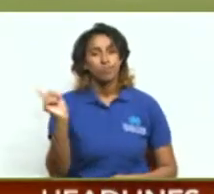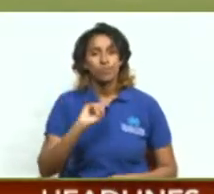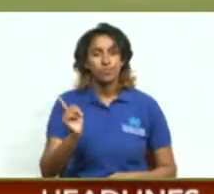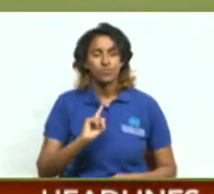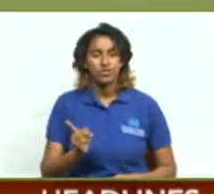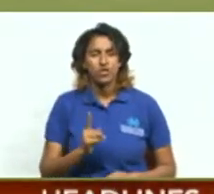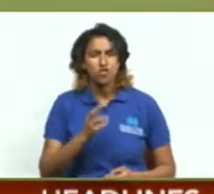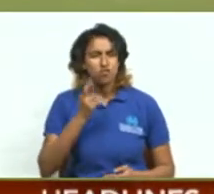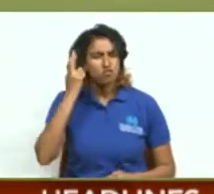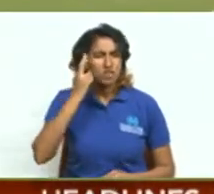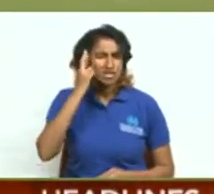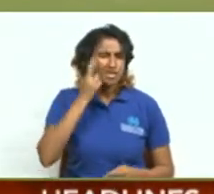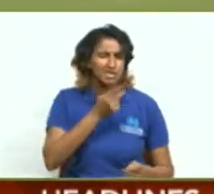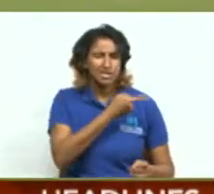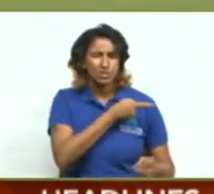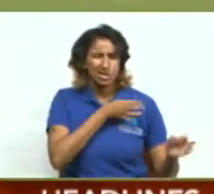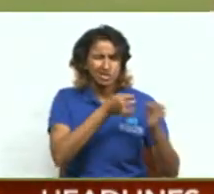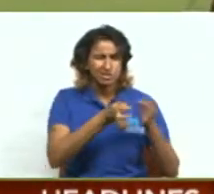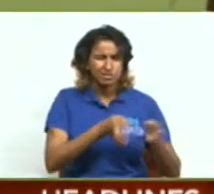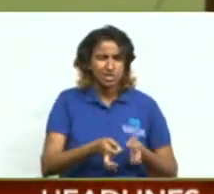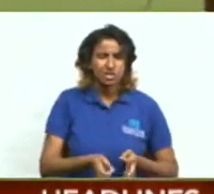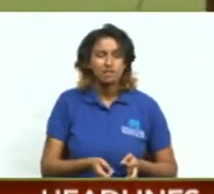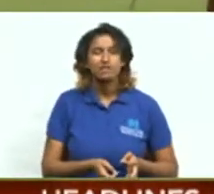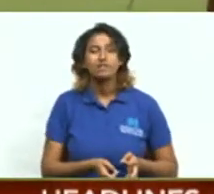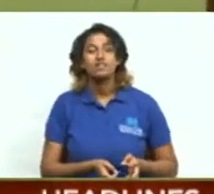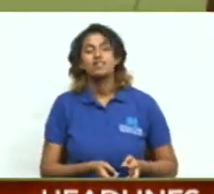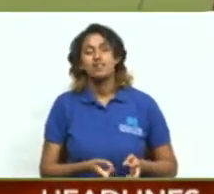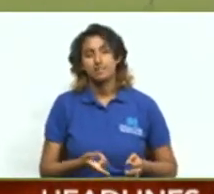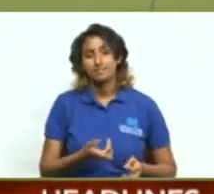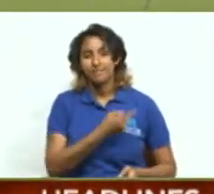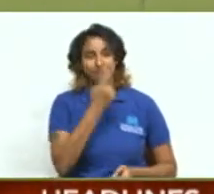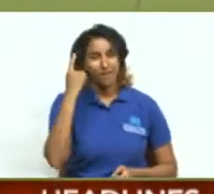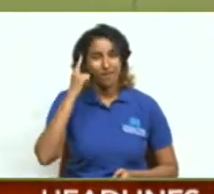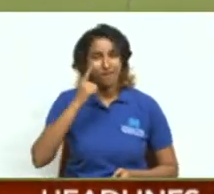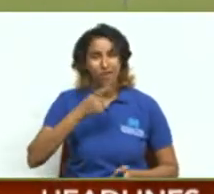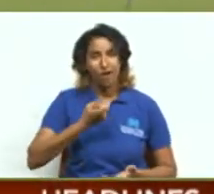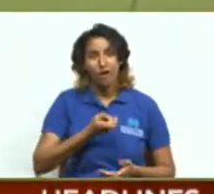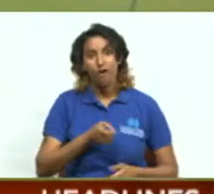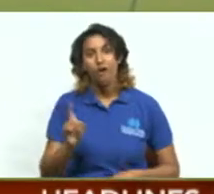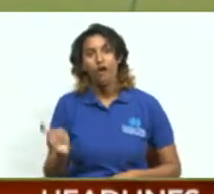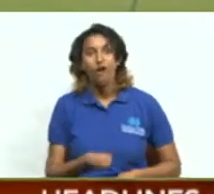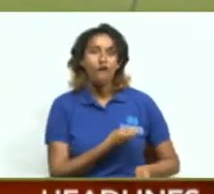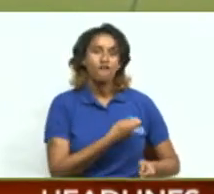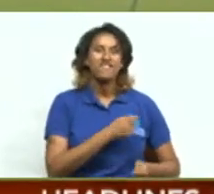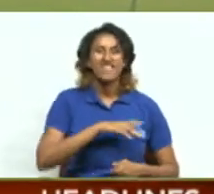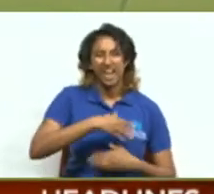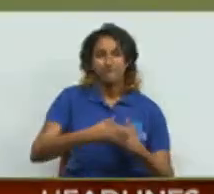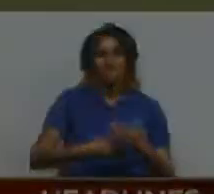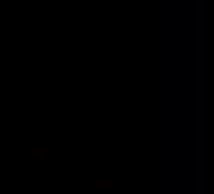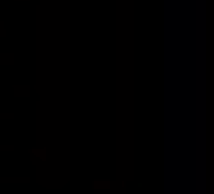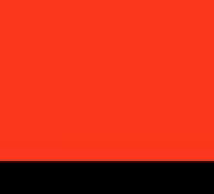reasons for his purple patch. Stick around. We'll tee off with sport next.